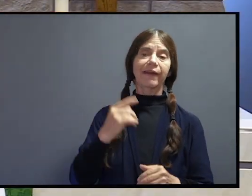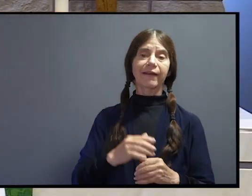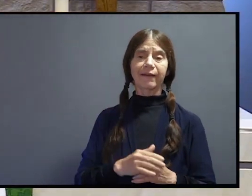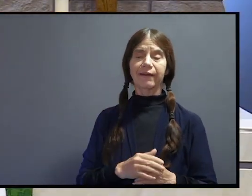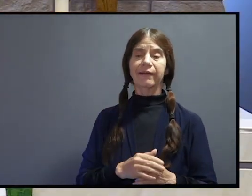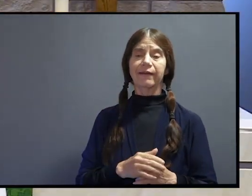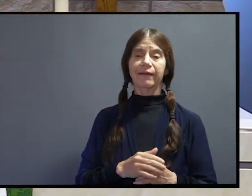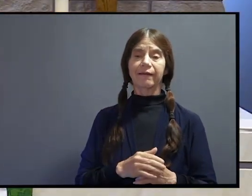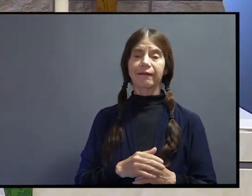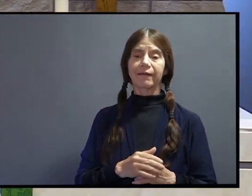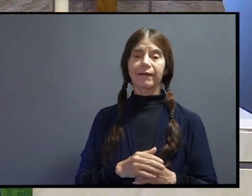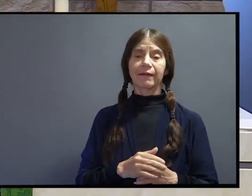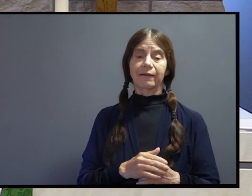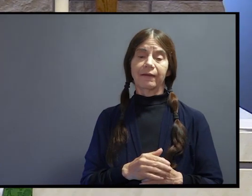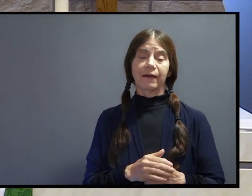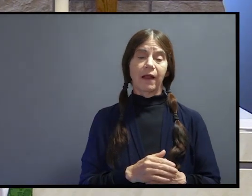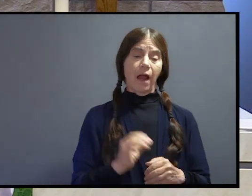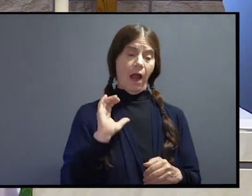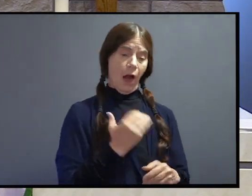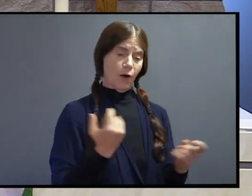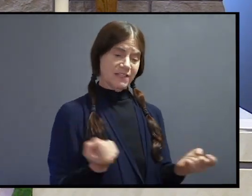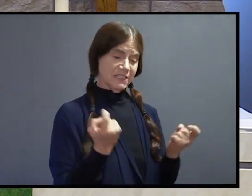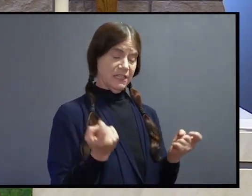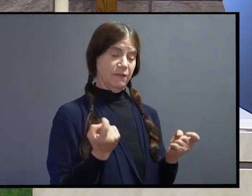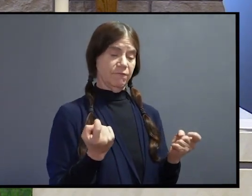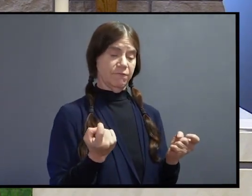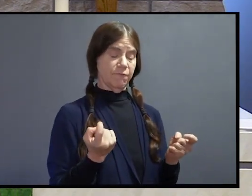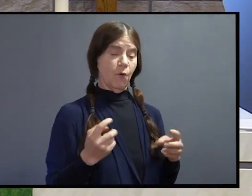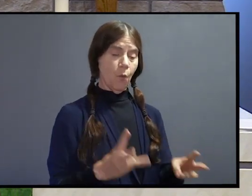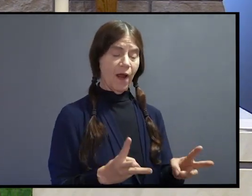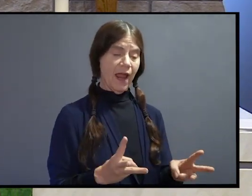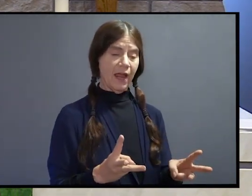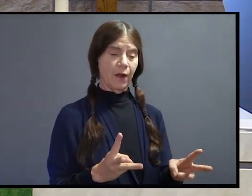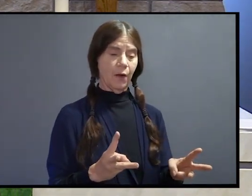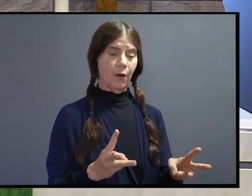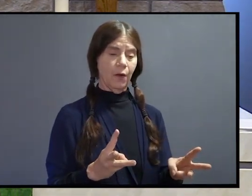In our sinful state, we are always